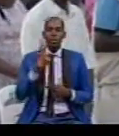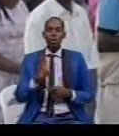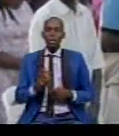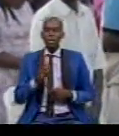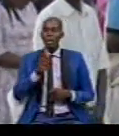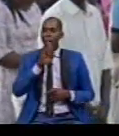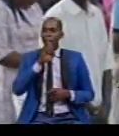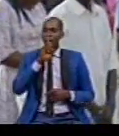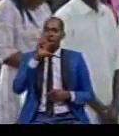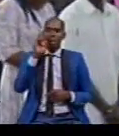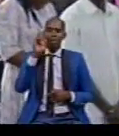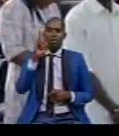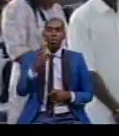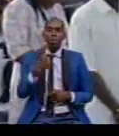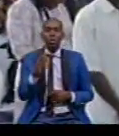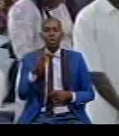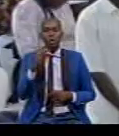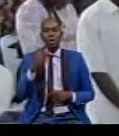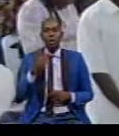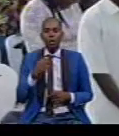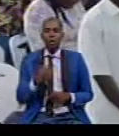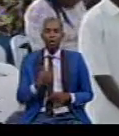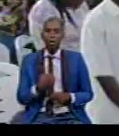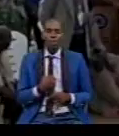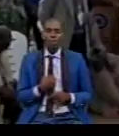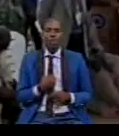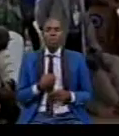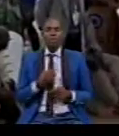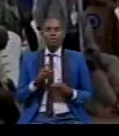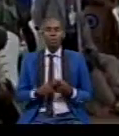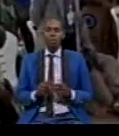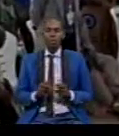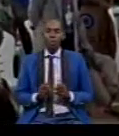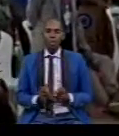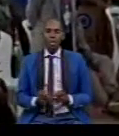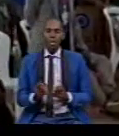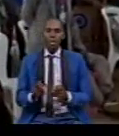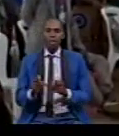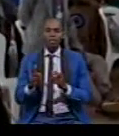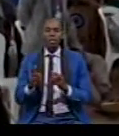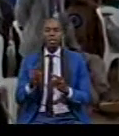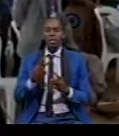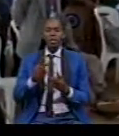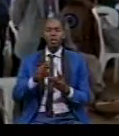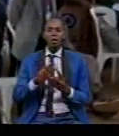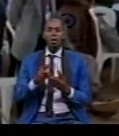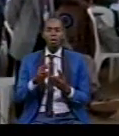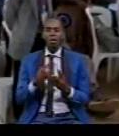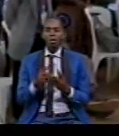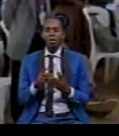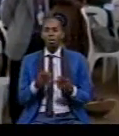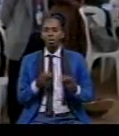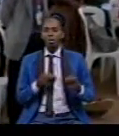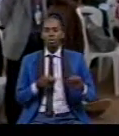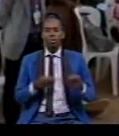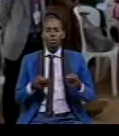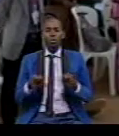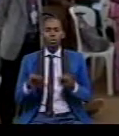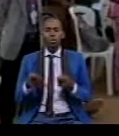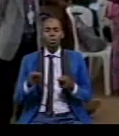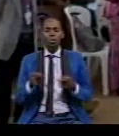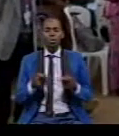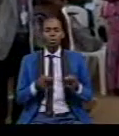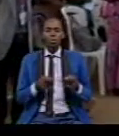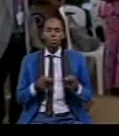there, and because of the heart problem, your heart is not functioning well, that's incompleteness.